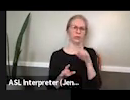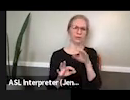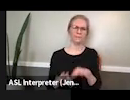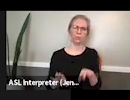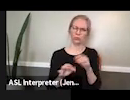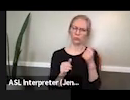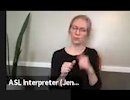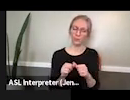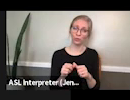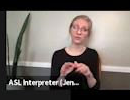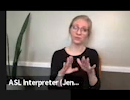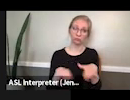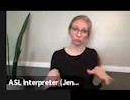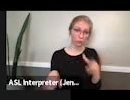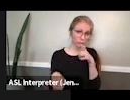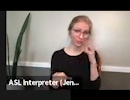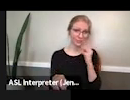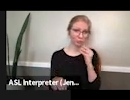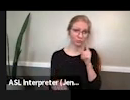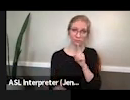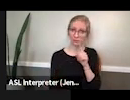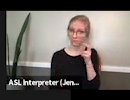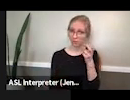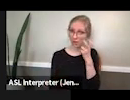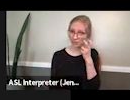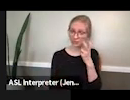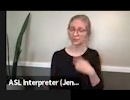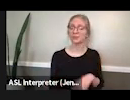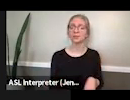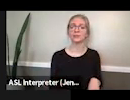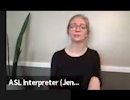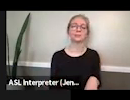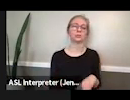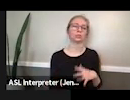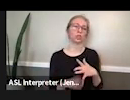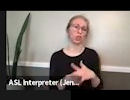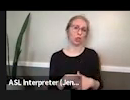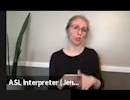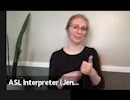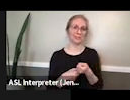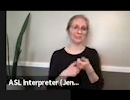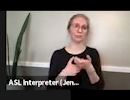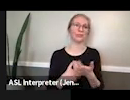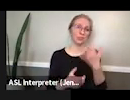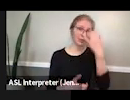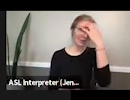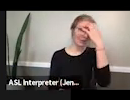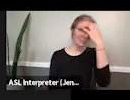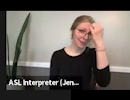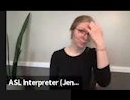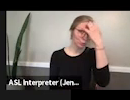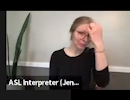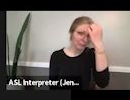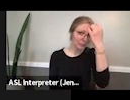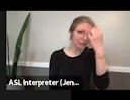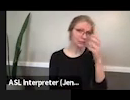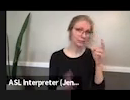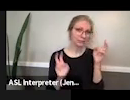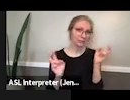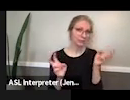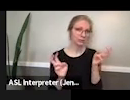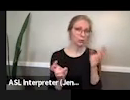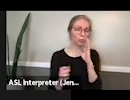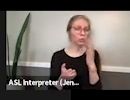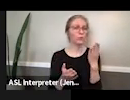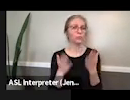with kiddos who experience deafblindness, the earliest expression of memories